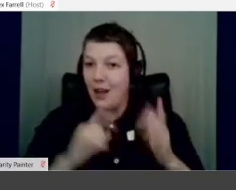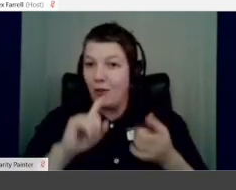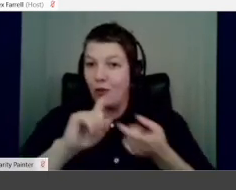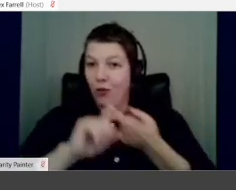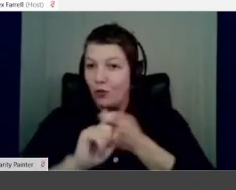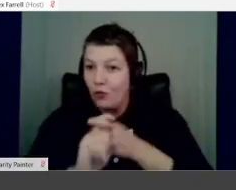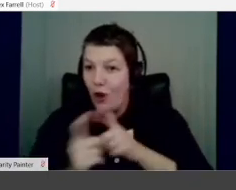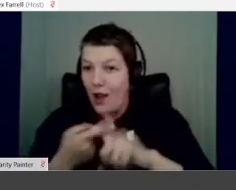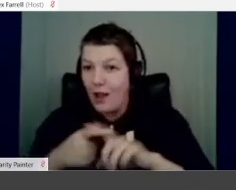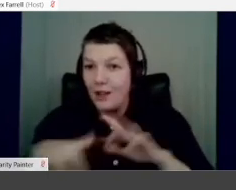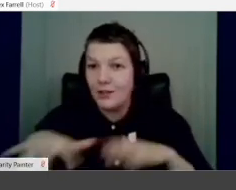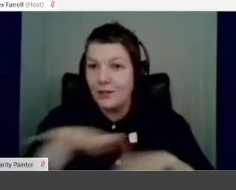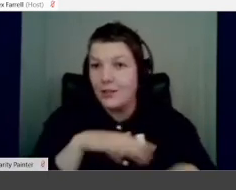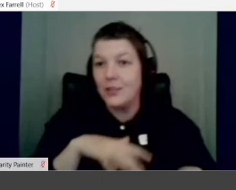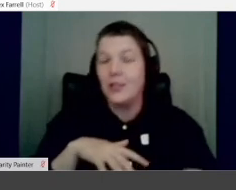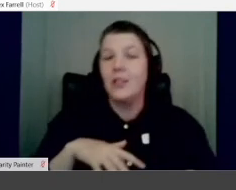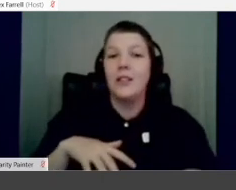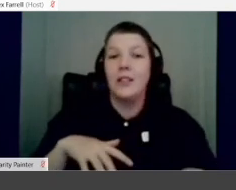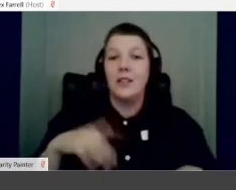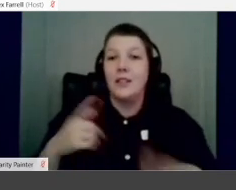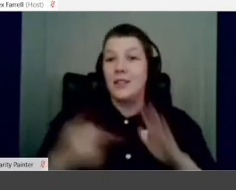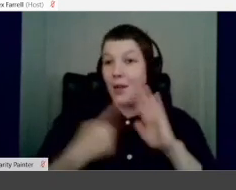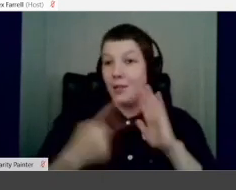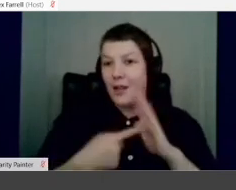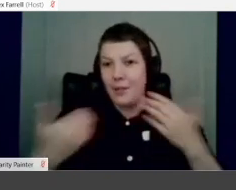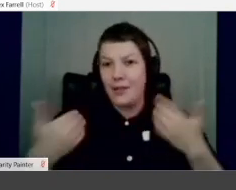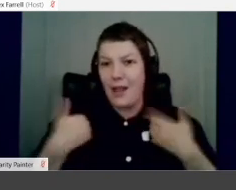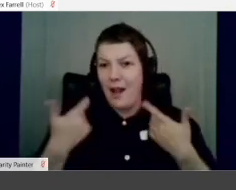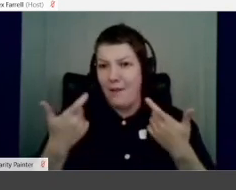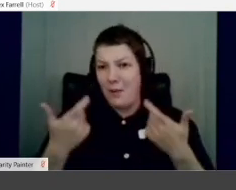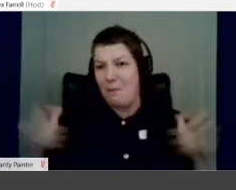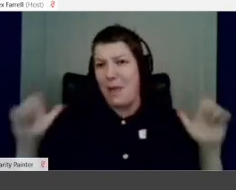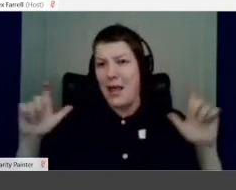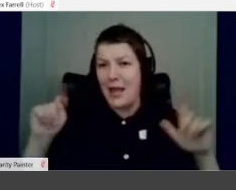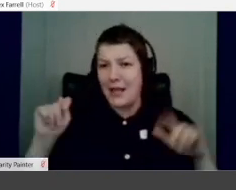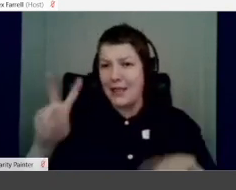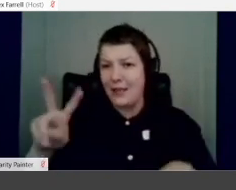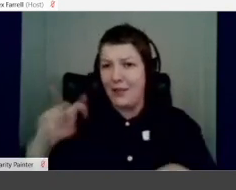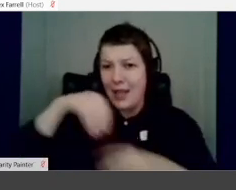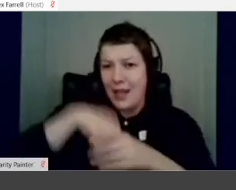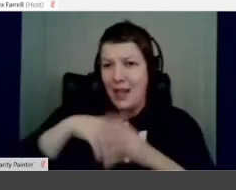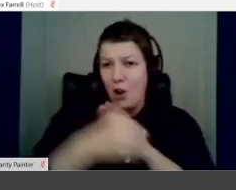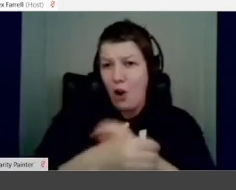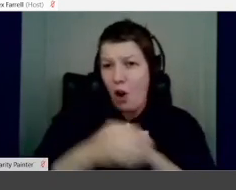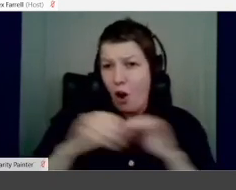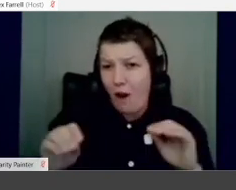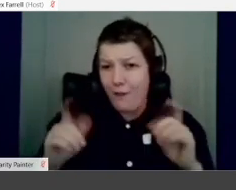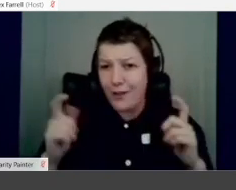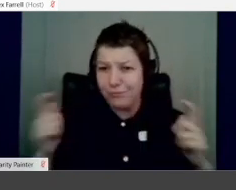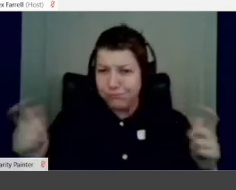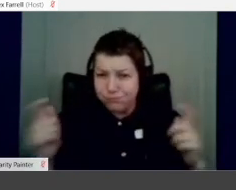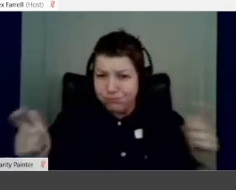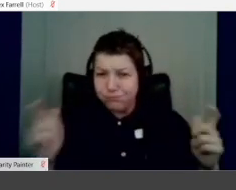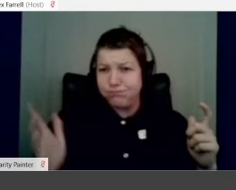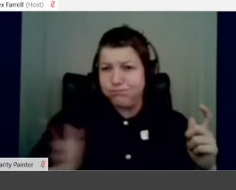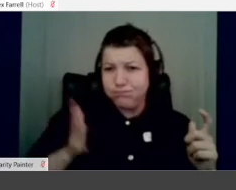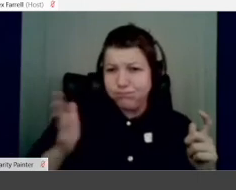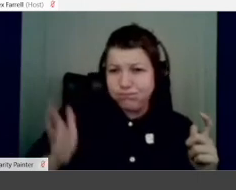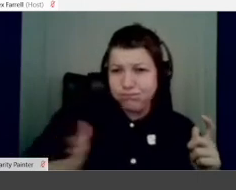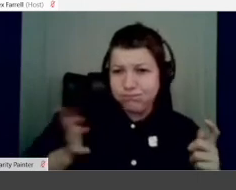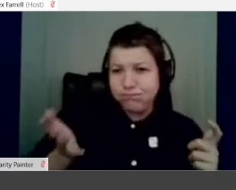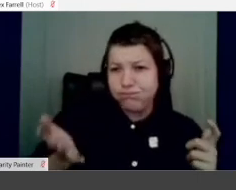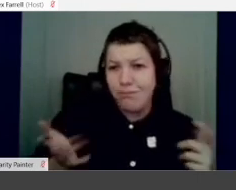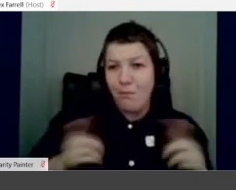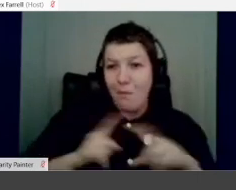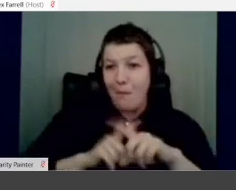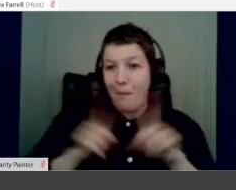a 30-inch monitor, and it's an 8K display and all this, and like, most people are doing it on like this little corner of your